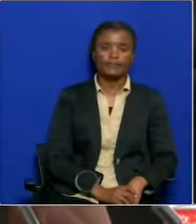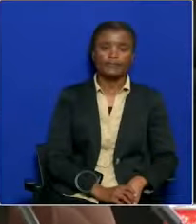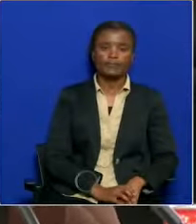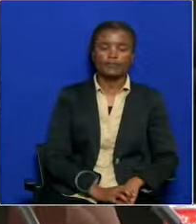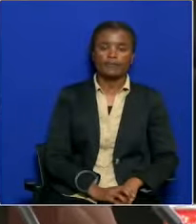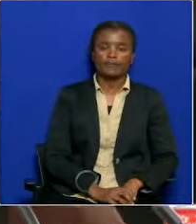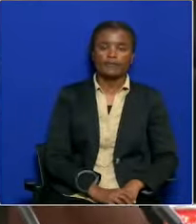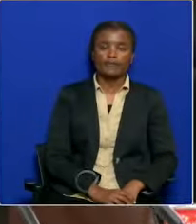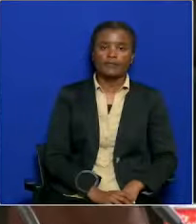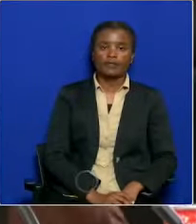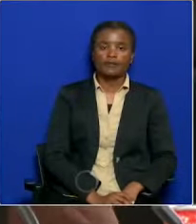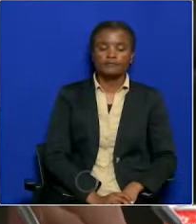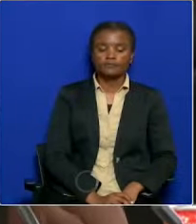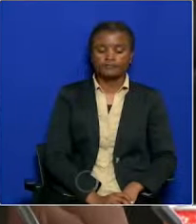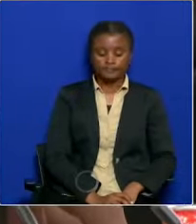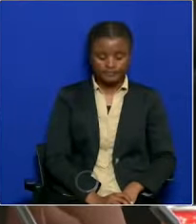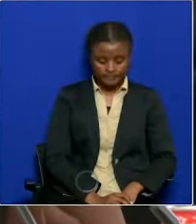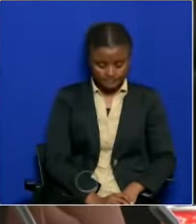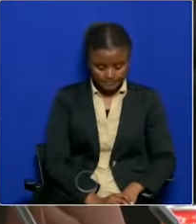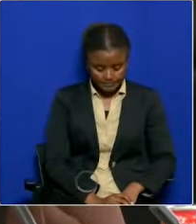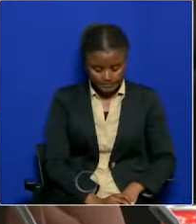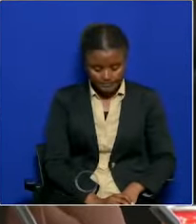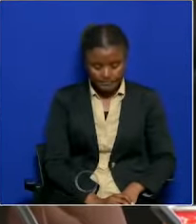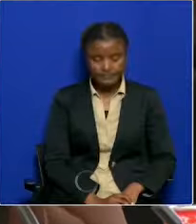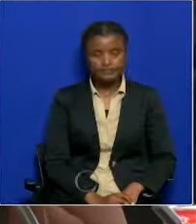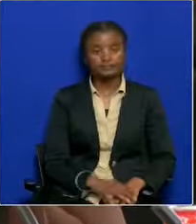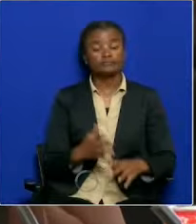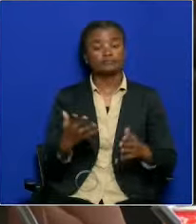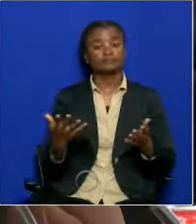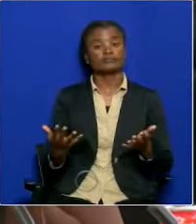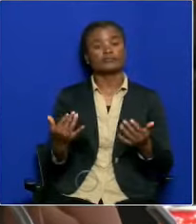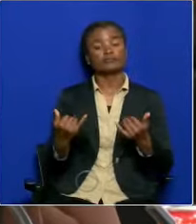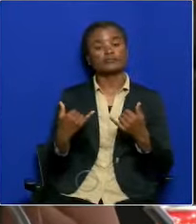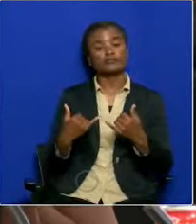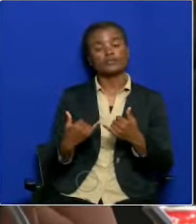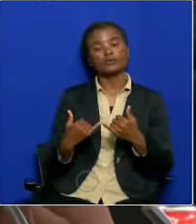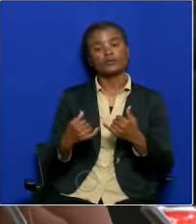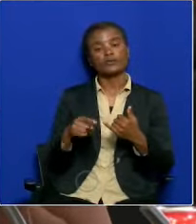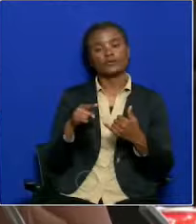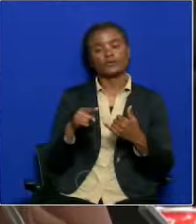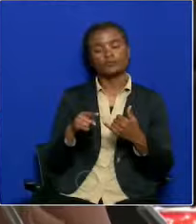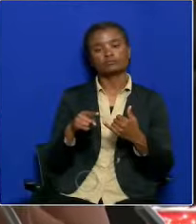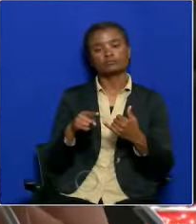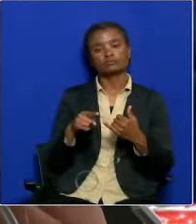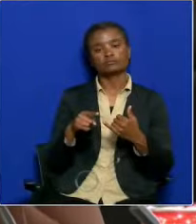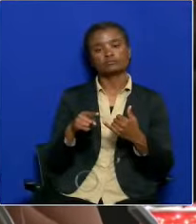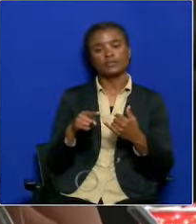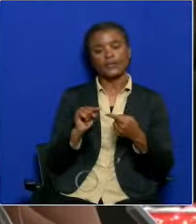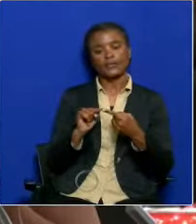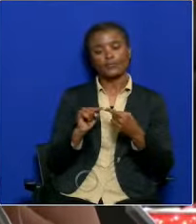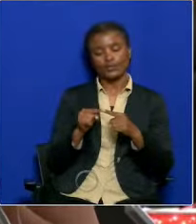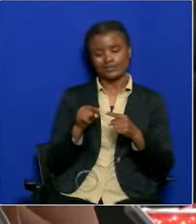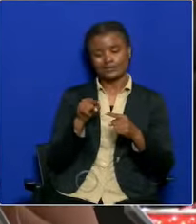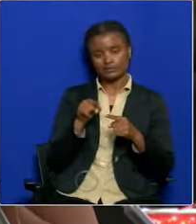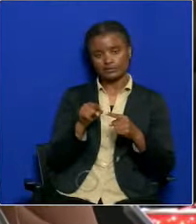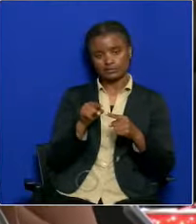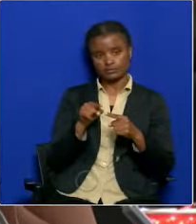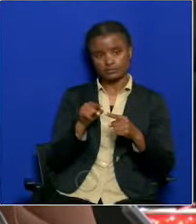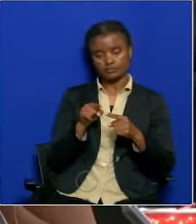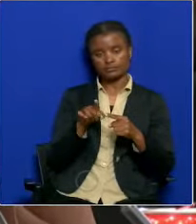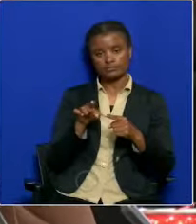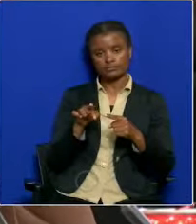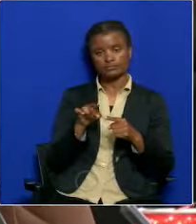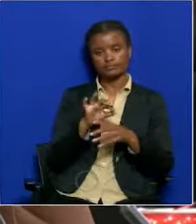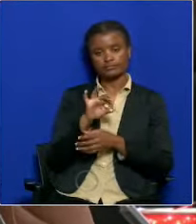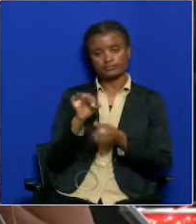And then, General, just to finish up on one of the points here, if you go